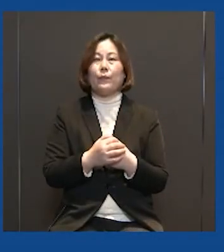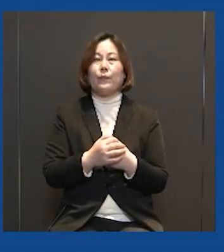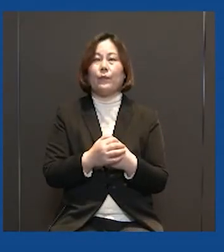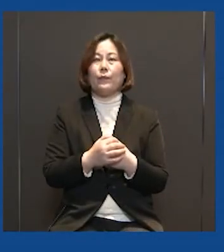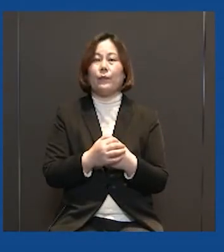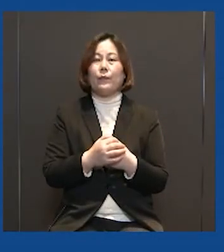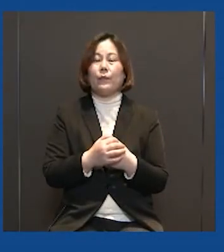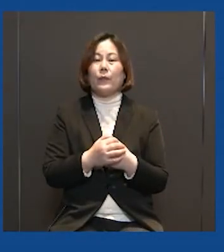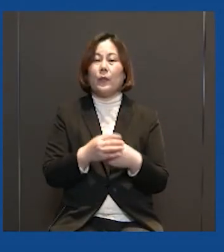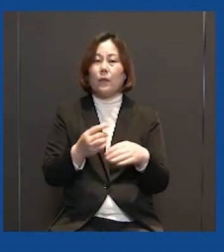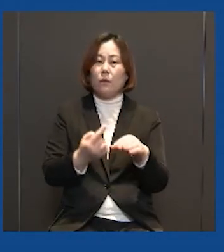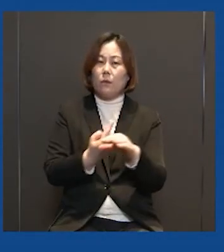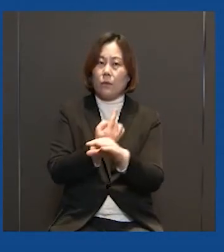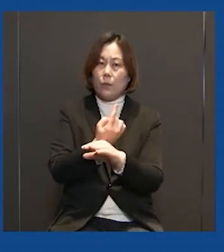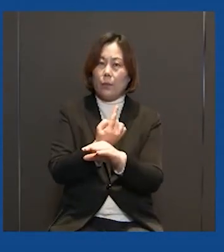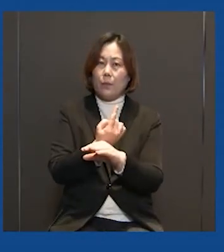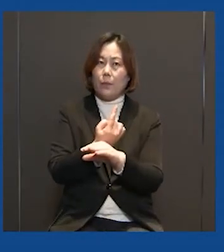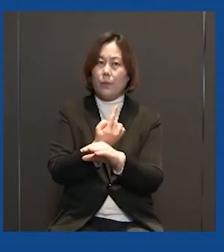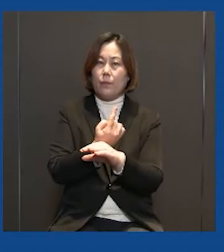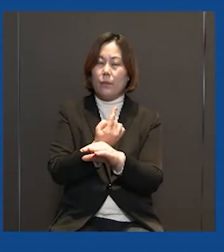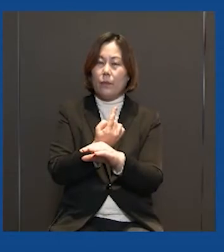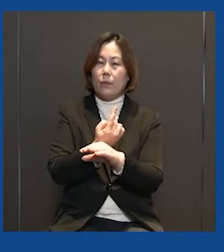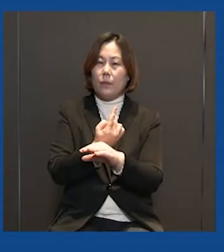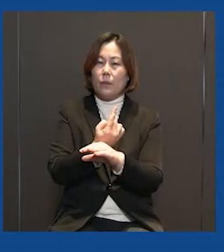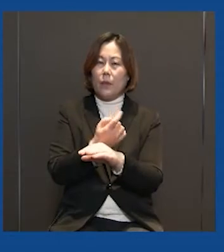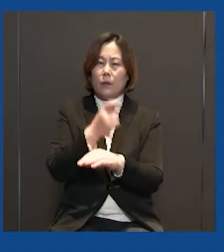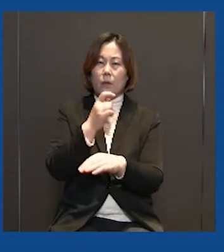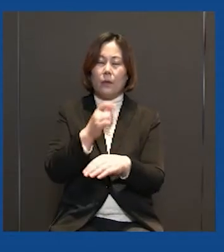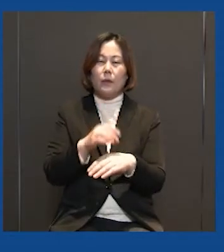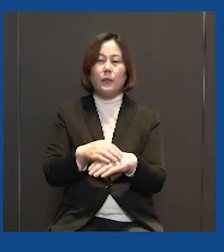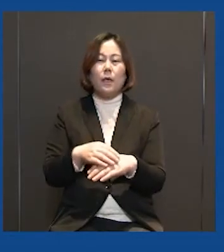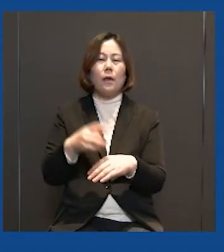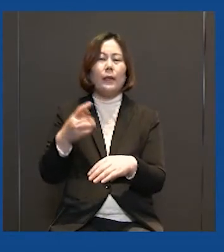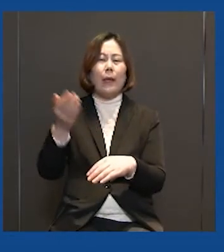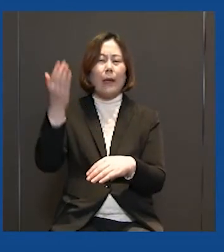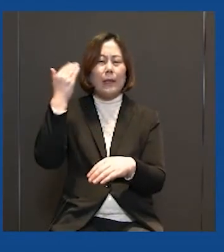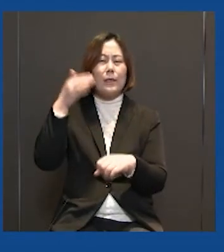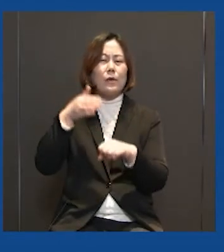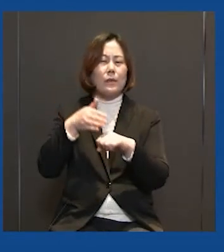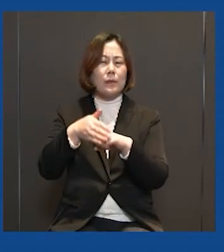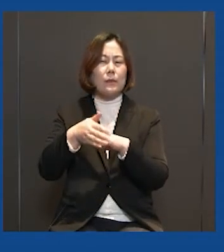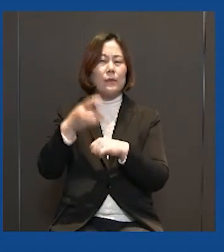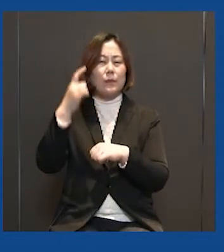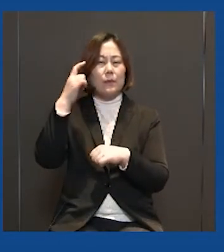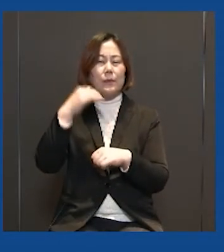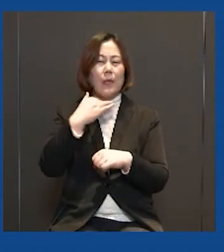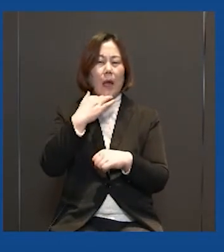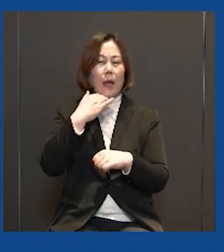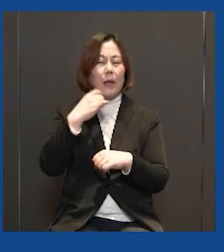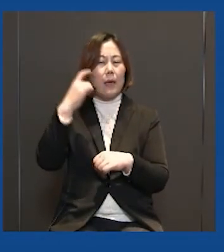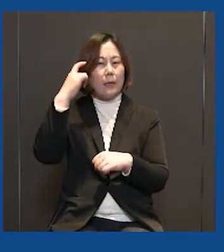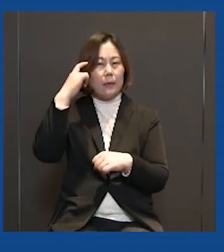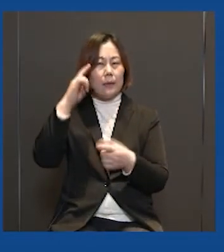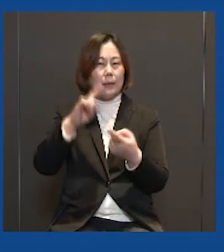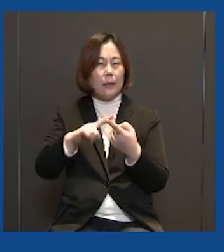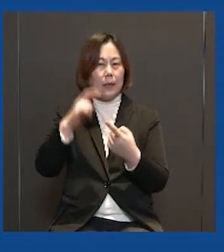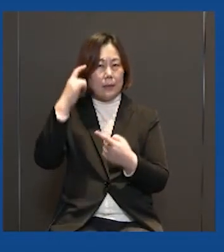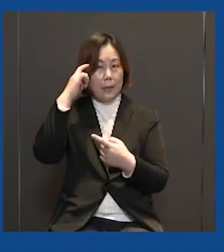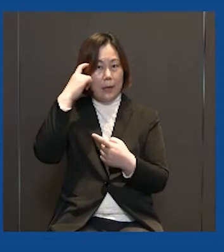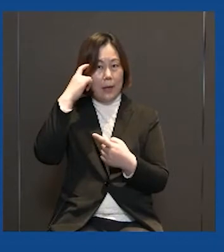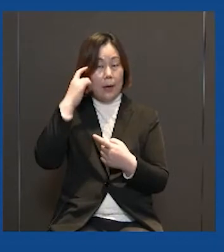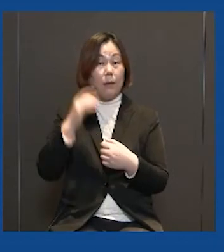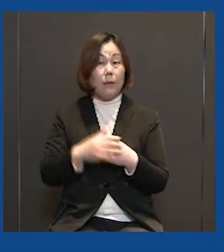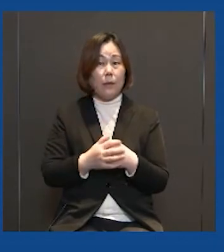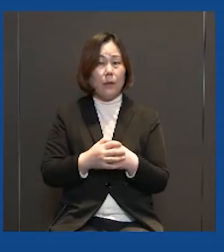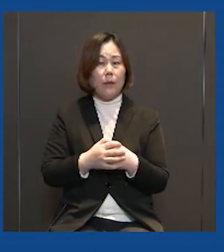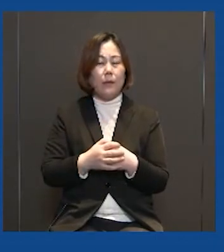ageism when we consider all older people as vulnerable. And I think that is wrong. That is